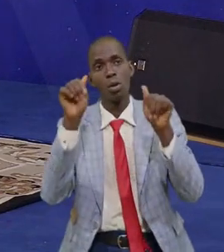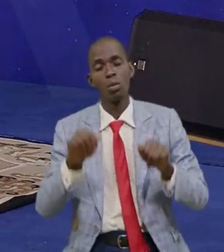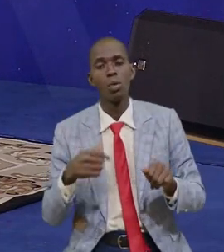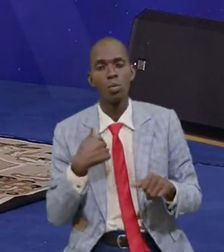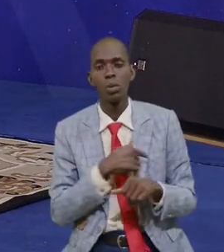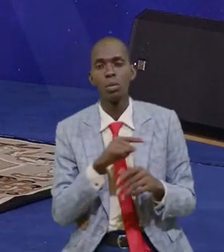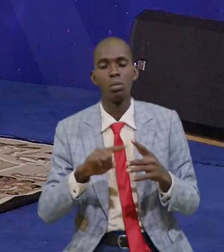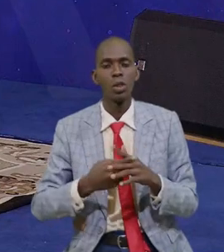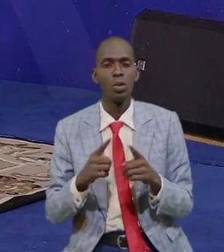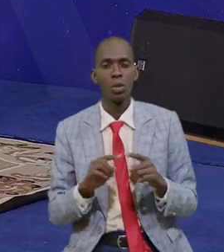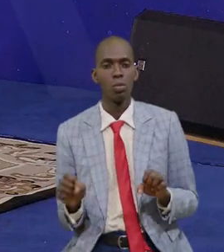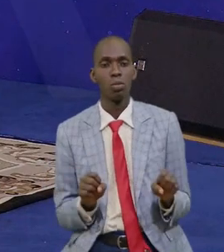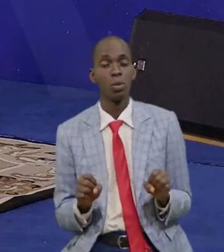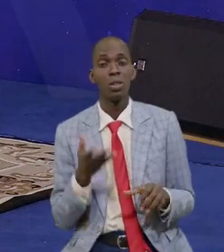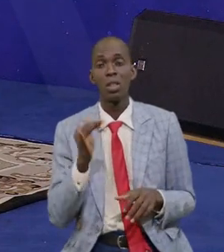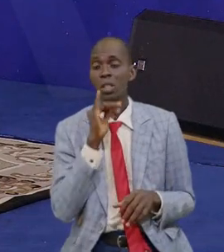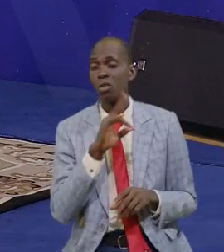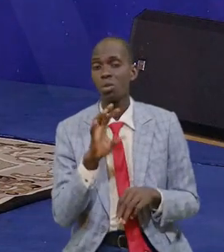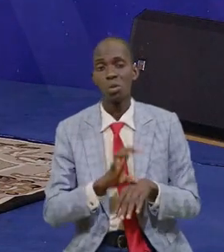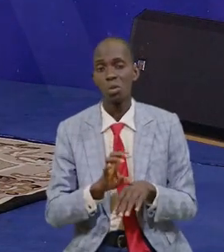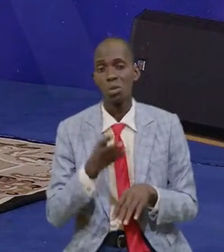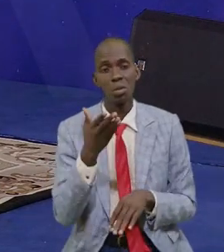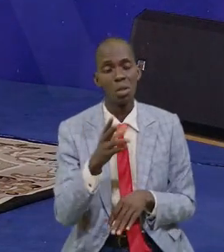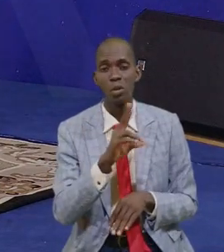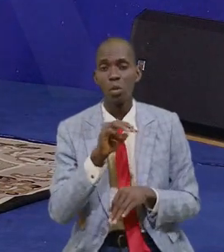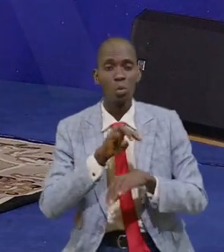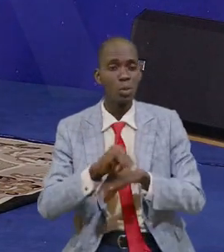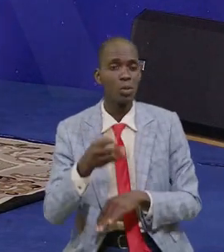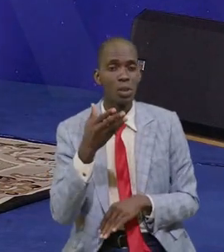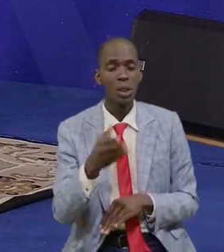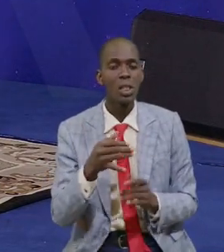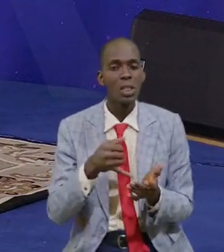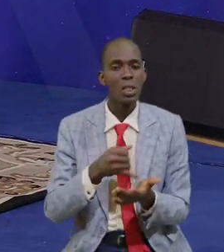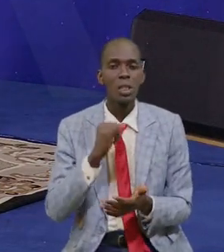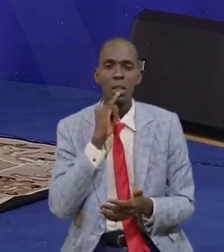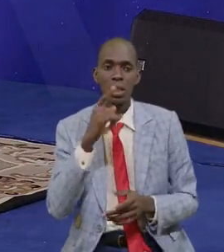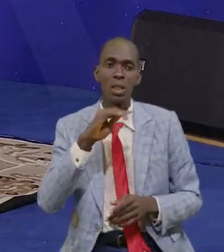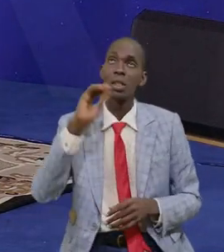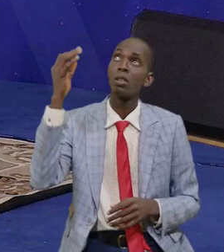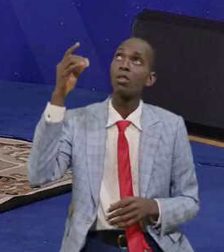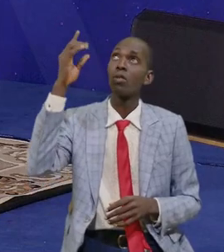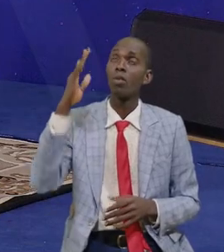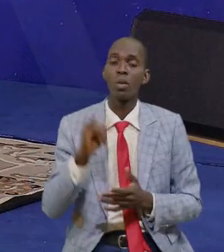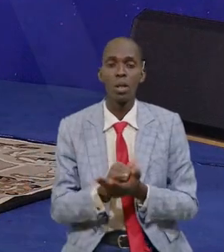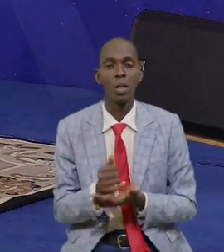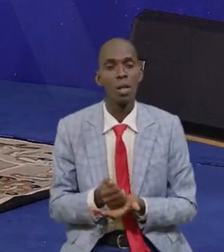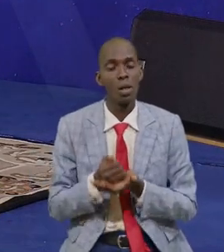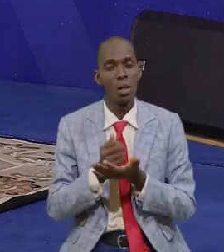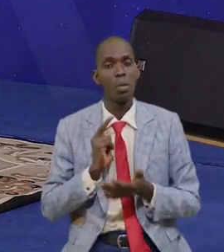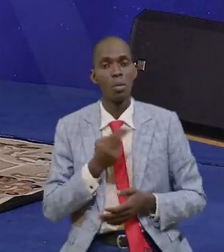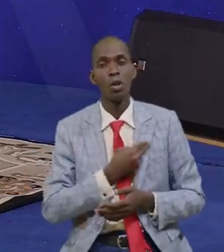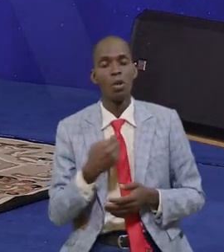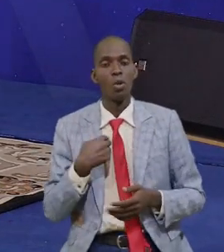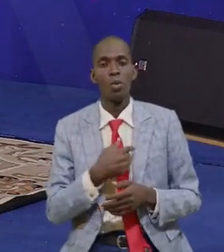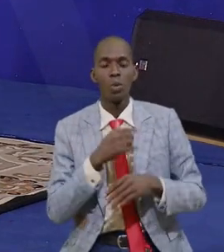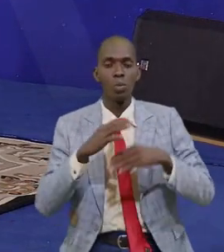there. It's the grace of God that helps us, and we build precious things like gold and